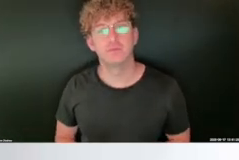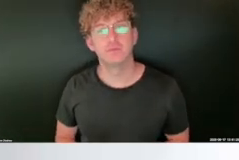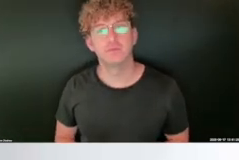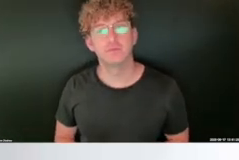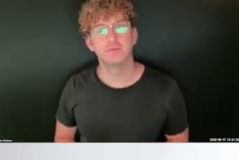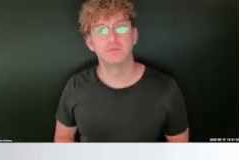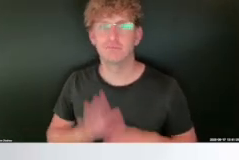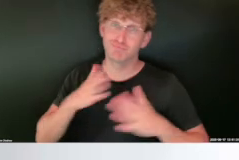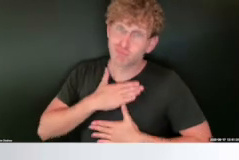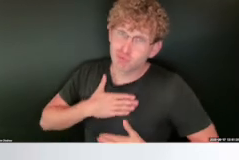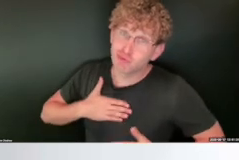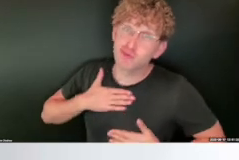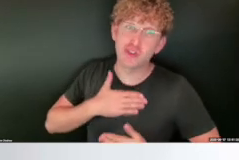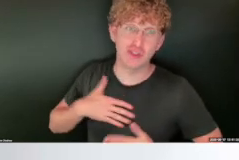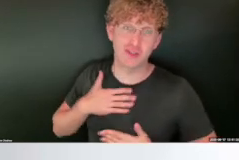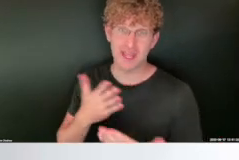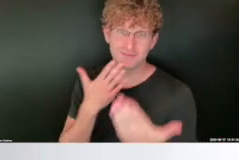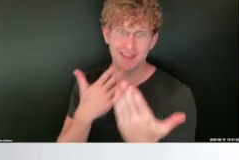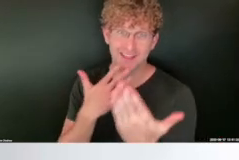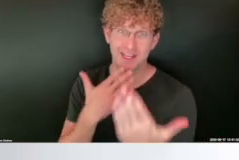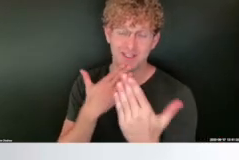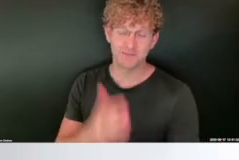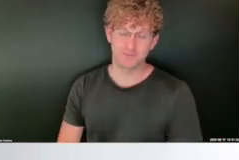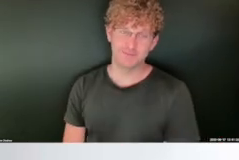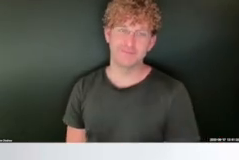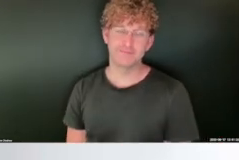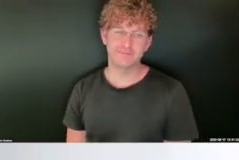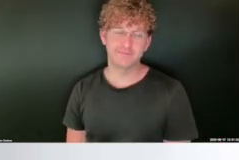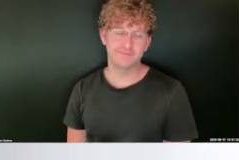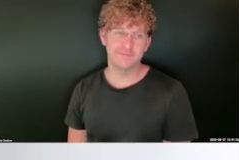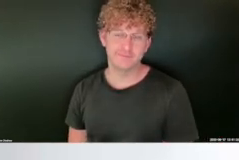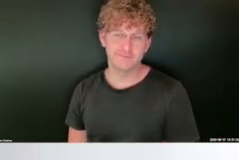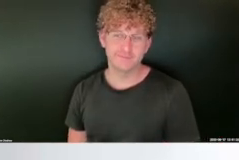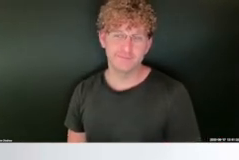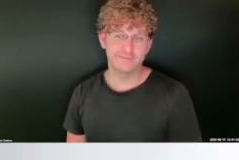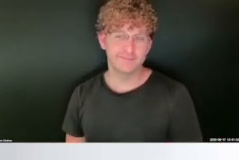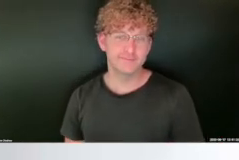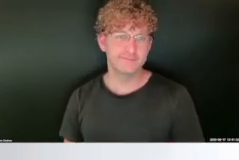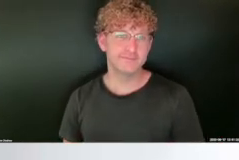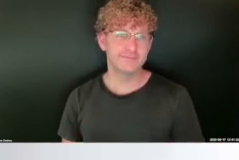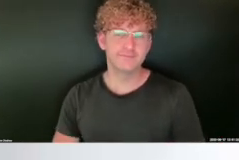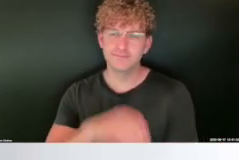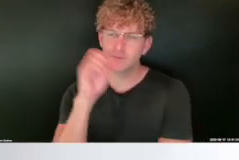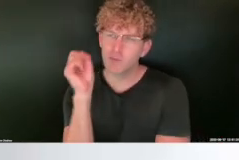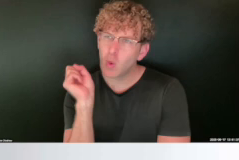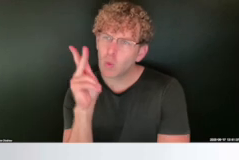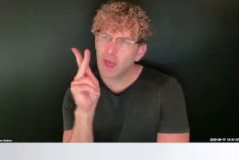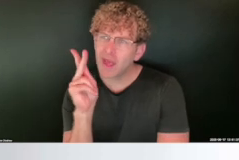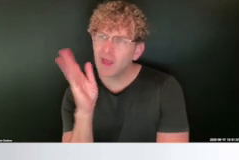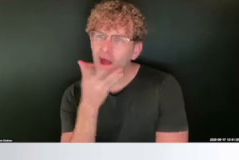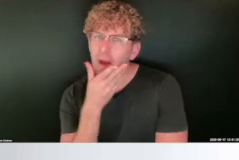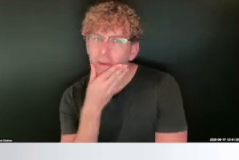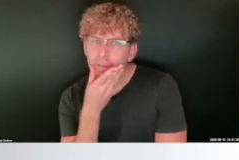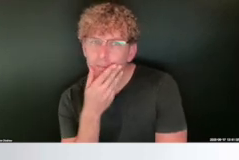I appreciate that, Lynette. Thank you. All right. I think our next commenter is